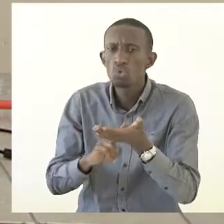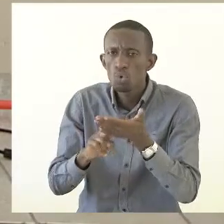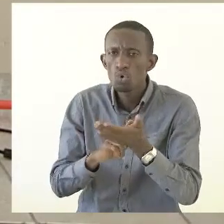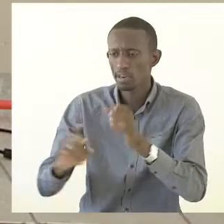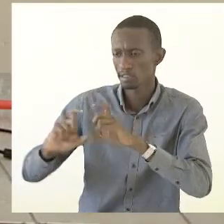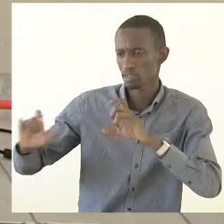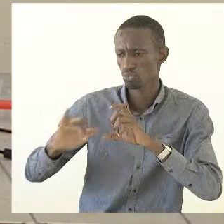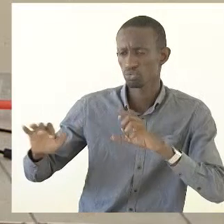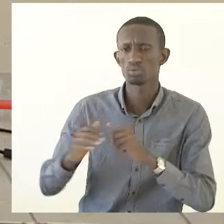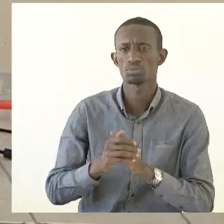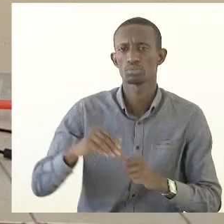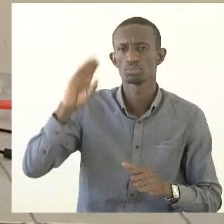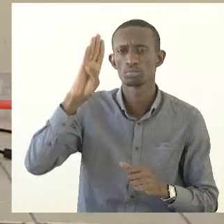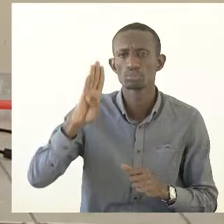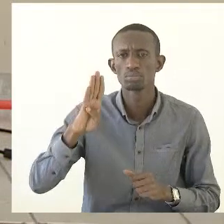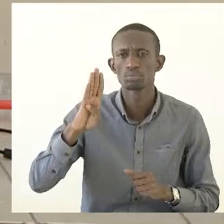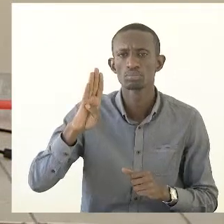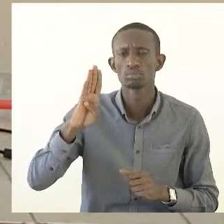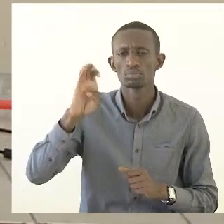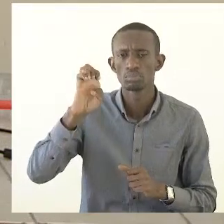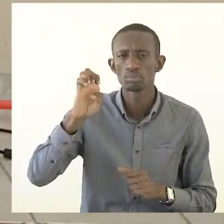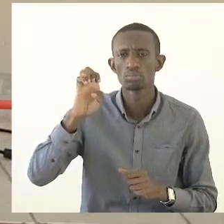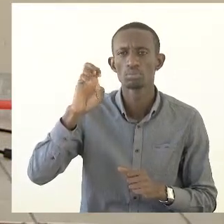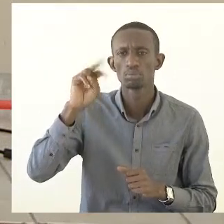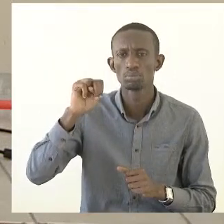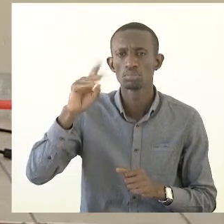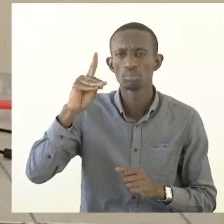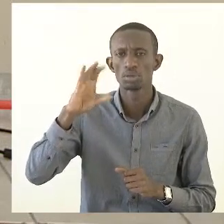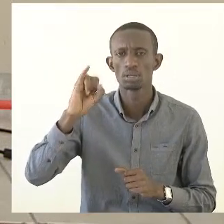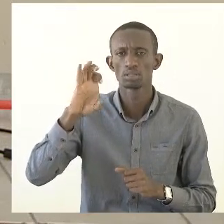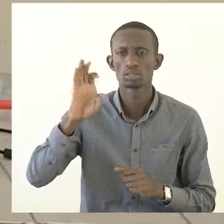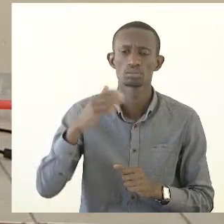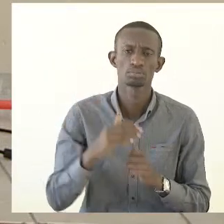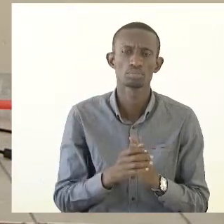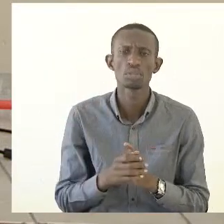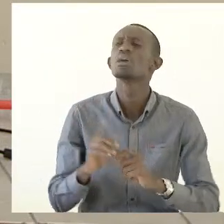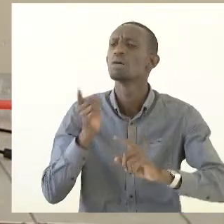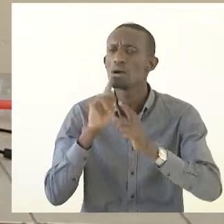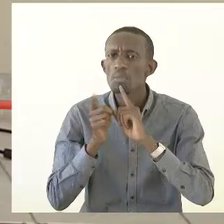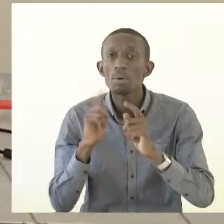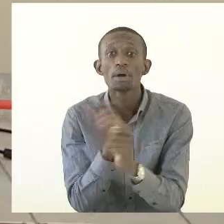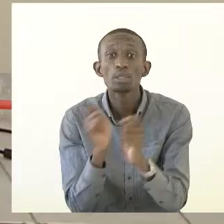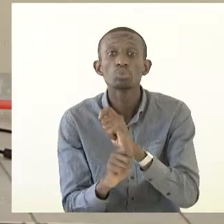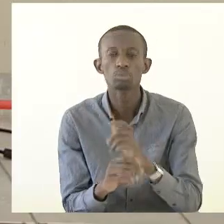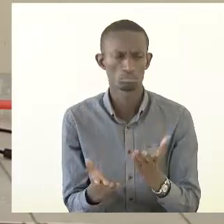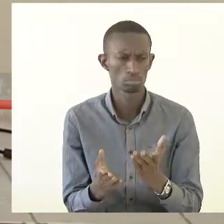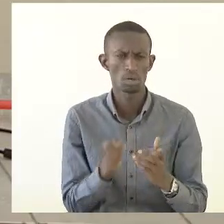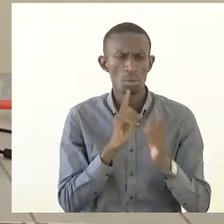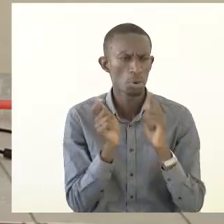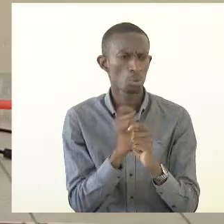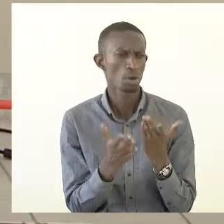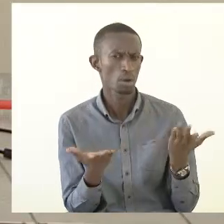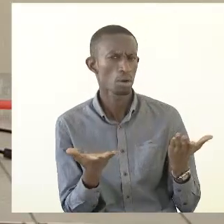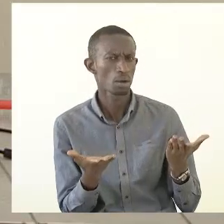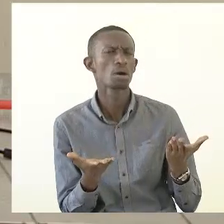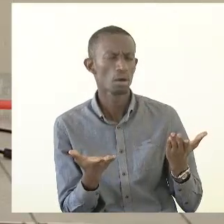what you call color observation. You observe color changing. Color changing. What is the color will you observe? Automatically, the color of